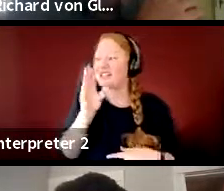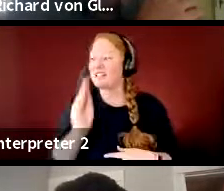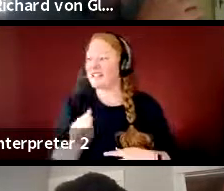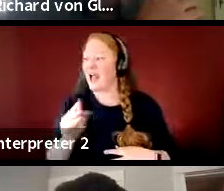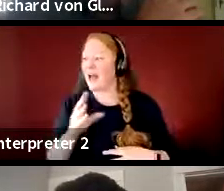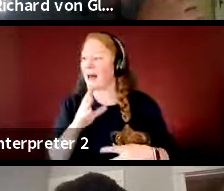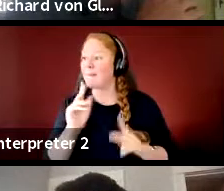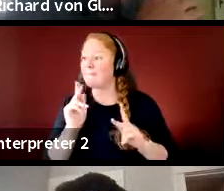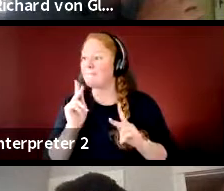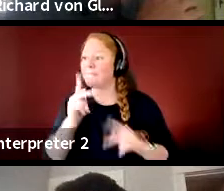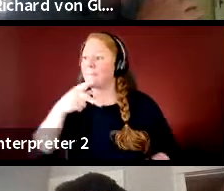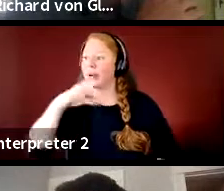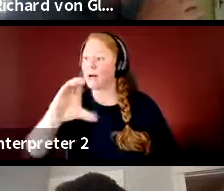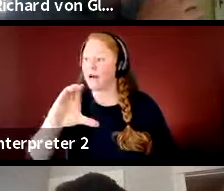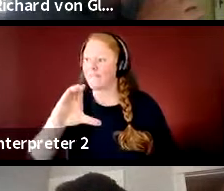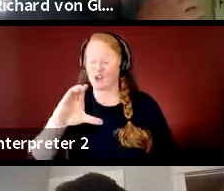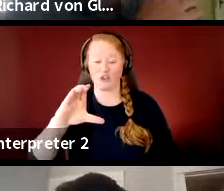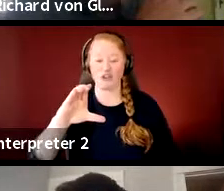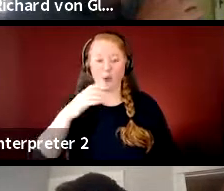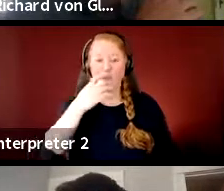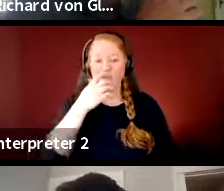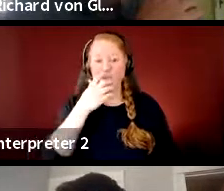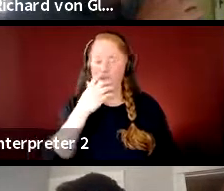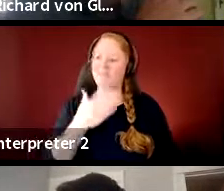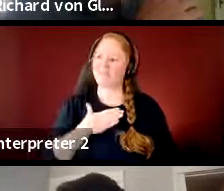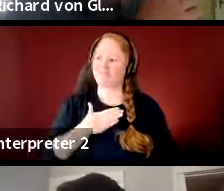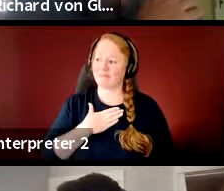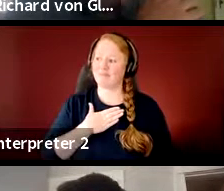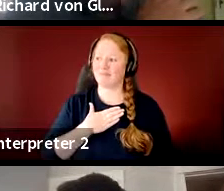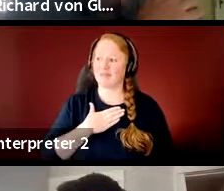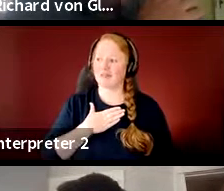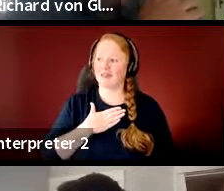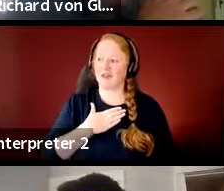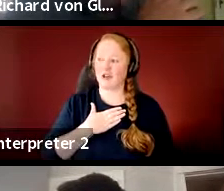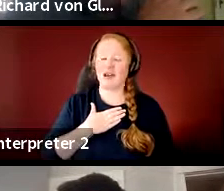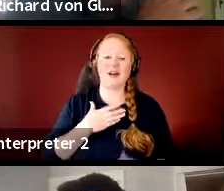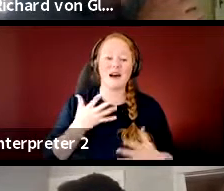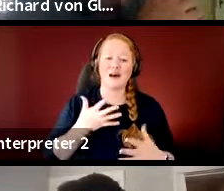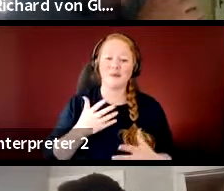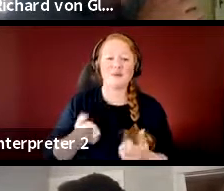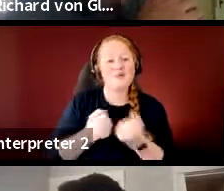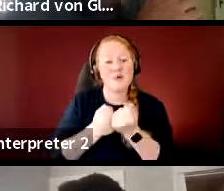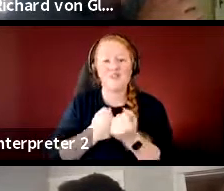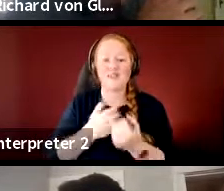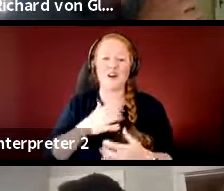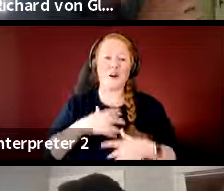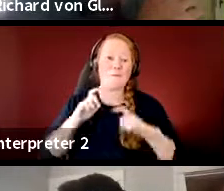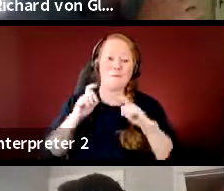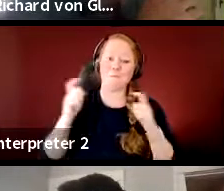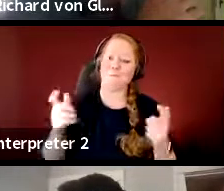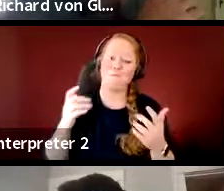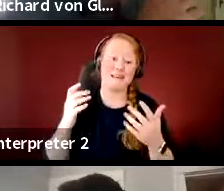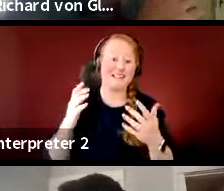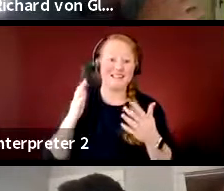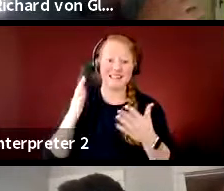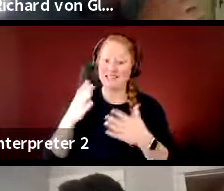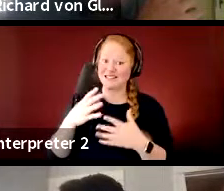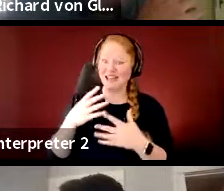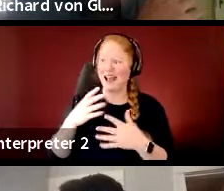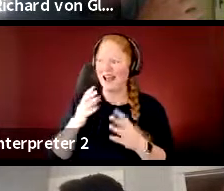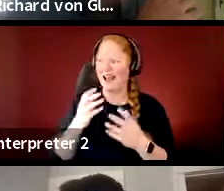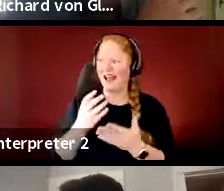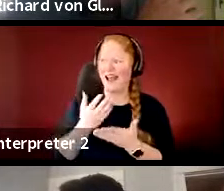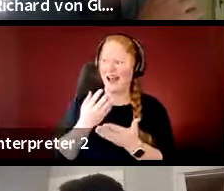for our biggest asset in St. Louis City, our babies. And man, do I really love moms and